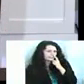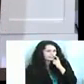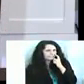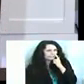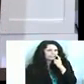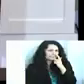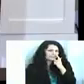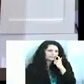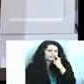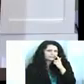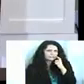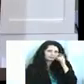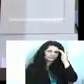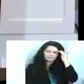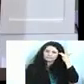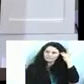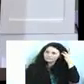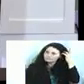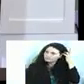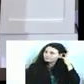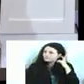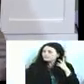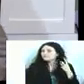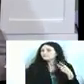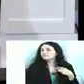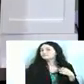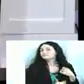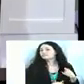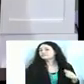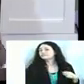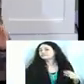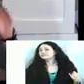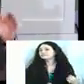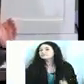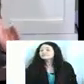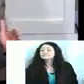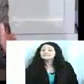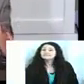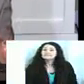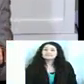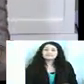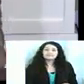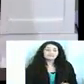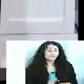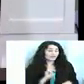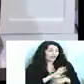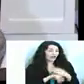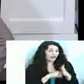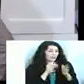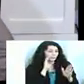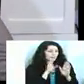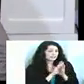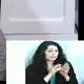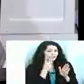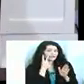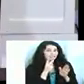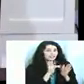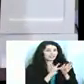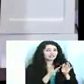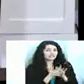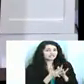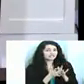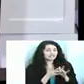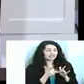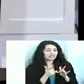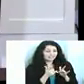Jesus, because Jesus is, you know, apparently, according to all the pictures I've ever seen of Jesus, you know, he's got a six-pack and